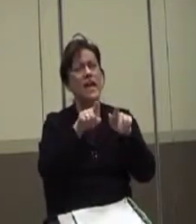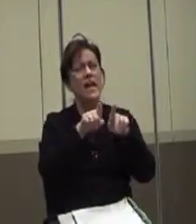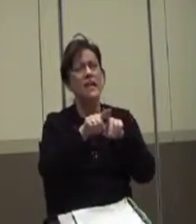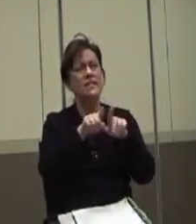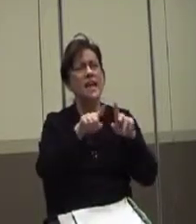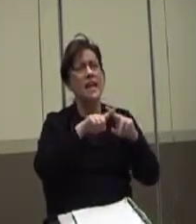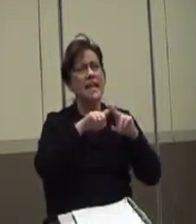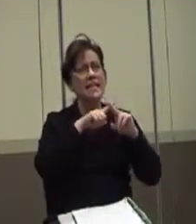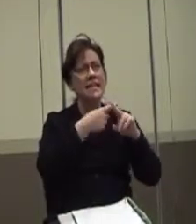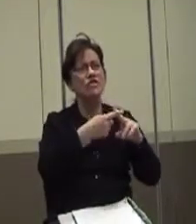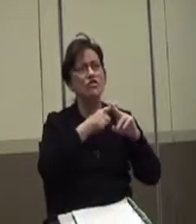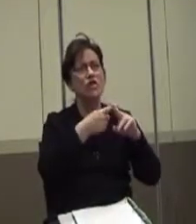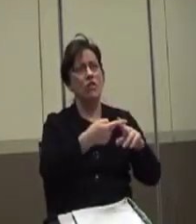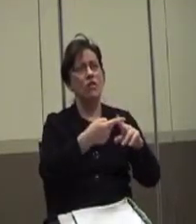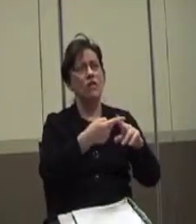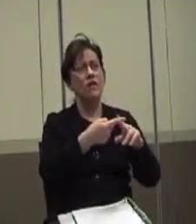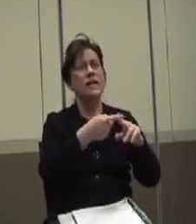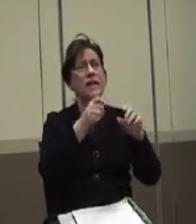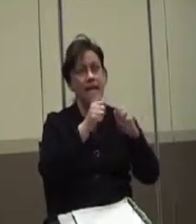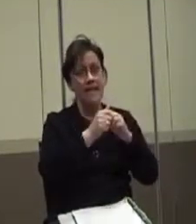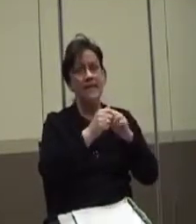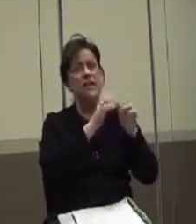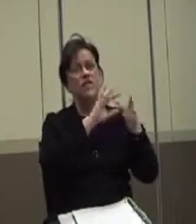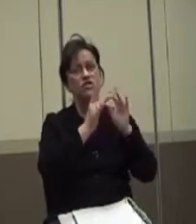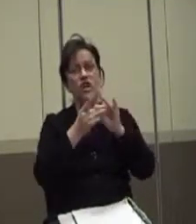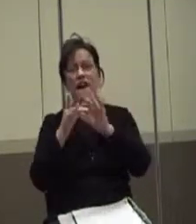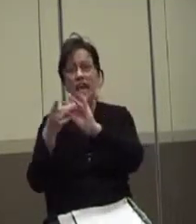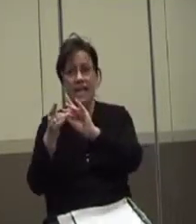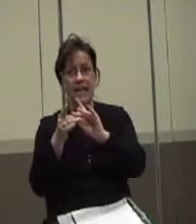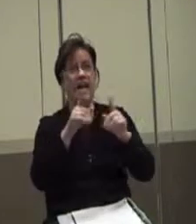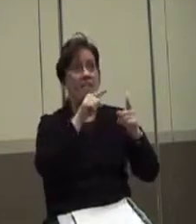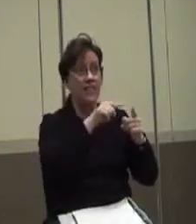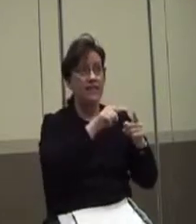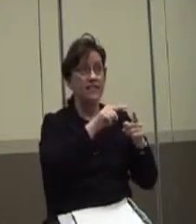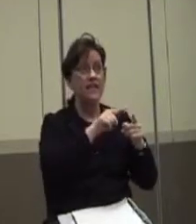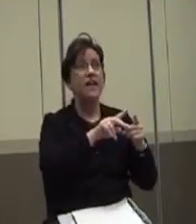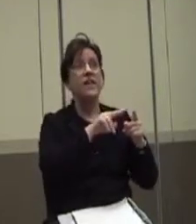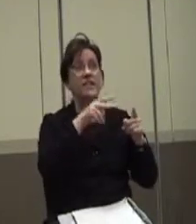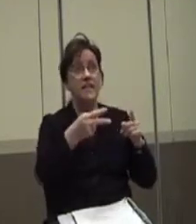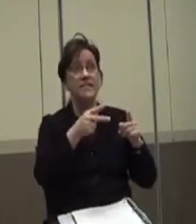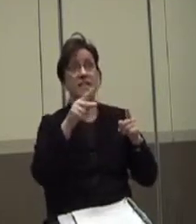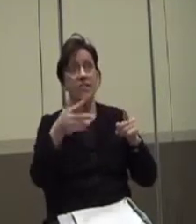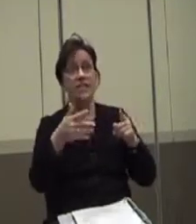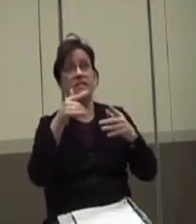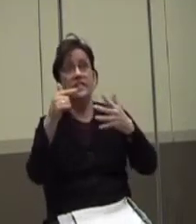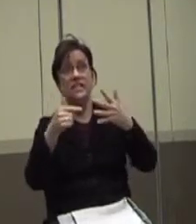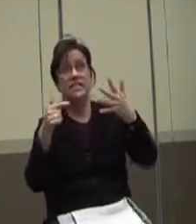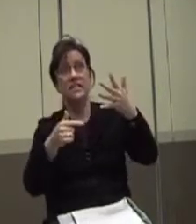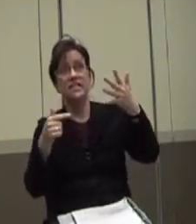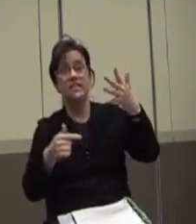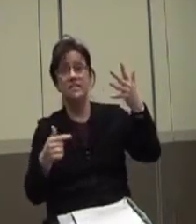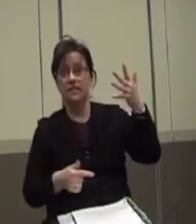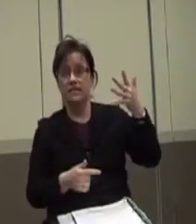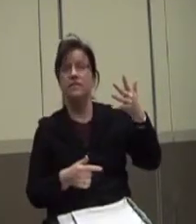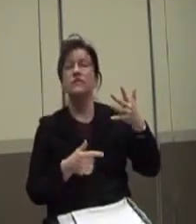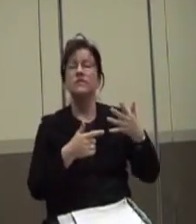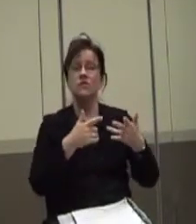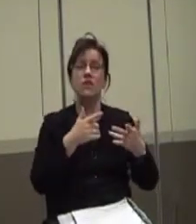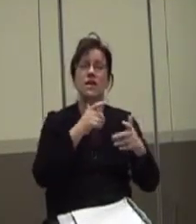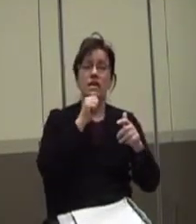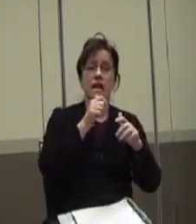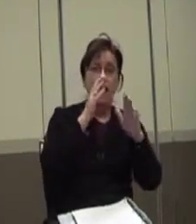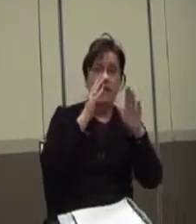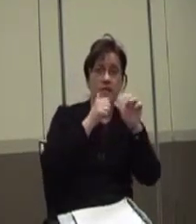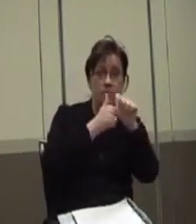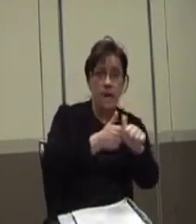the chain? Okay. So we've talked about non-compliance. We've talked about failure to engage in the activity.